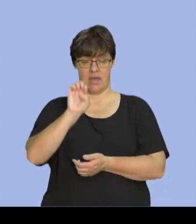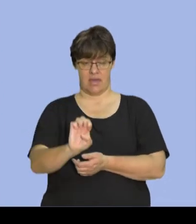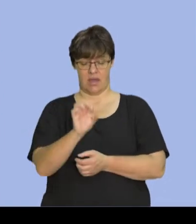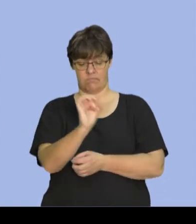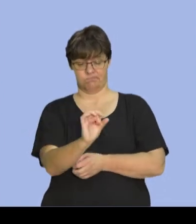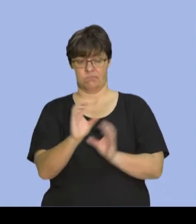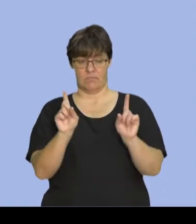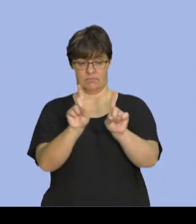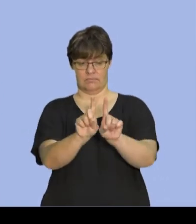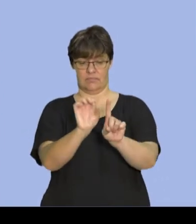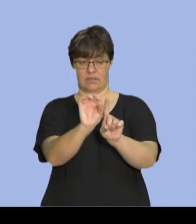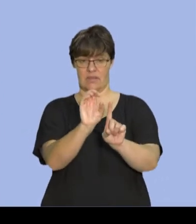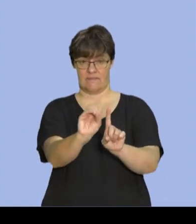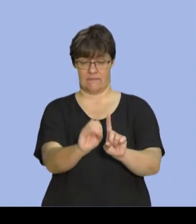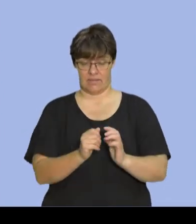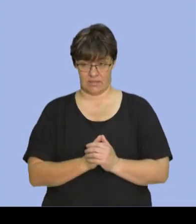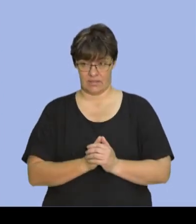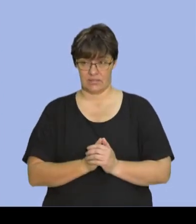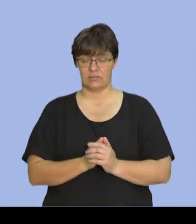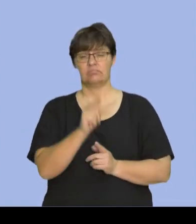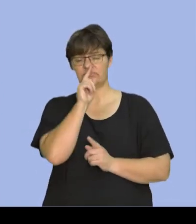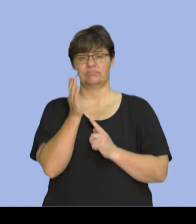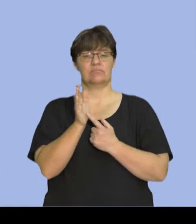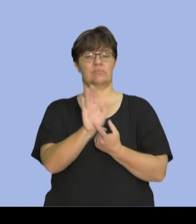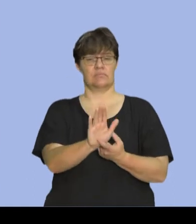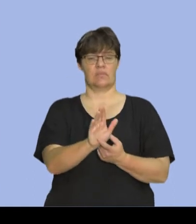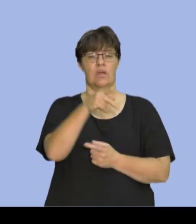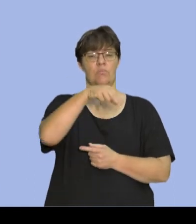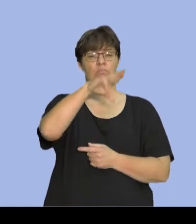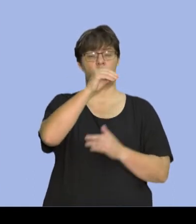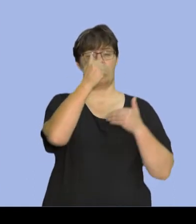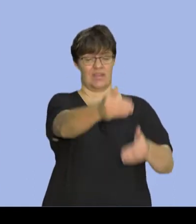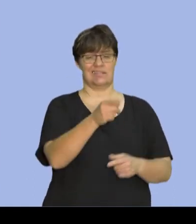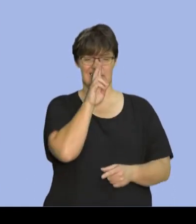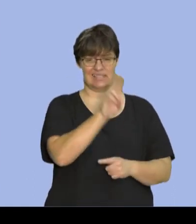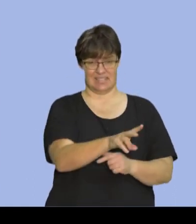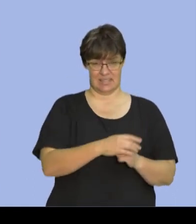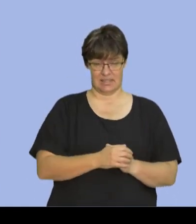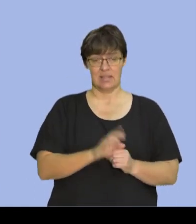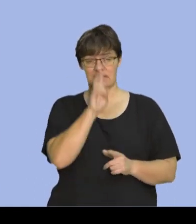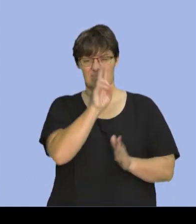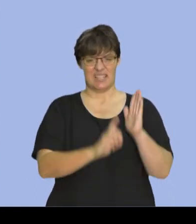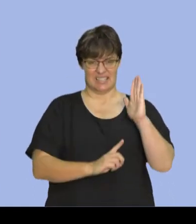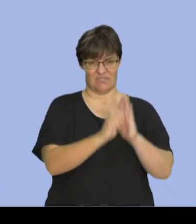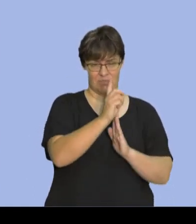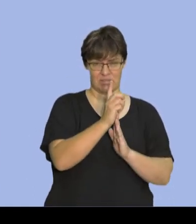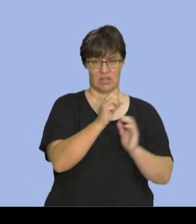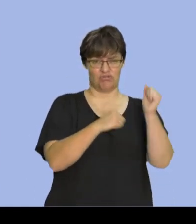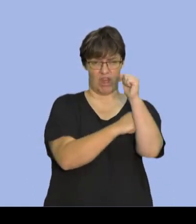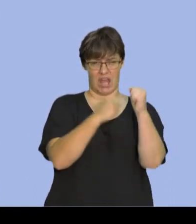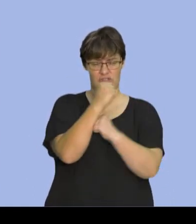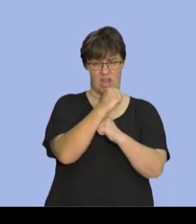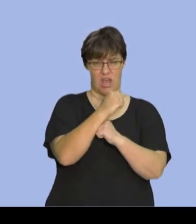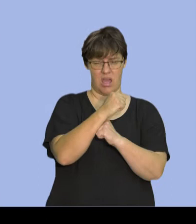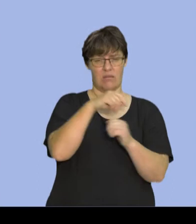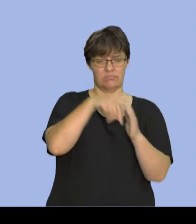Let's look at a cell as it would appear in prophase. So clearly, you can see the development of compact structures